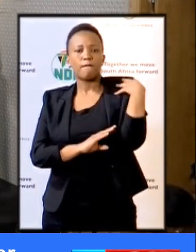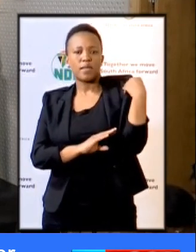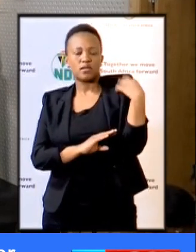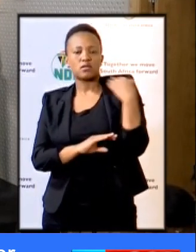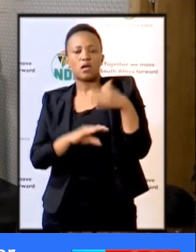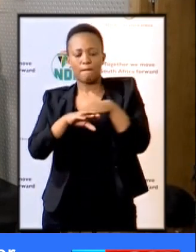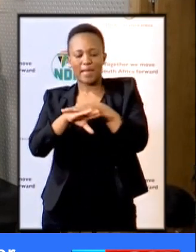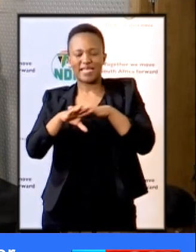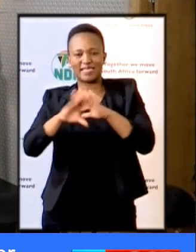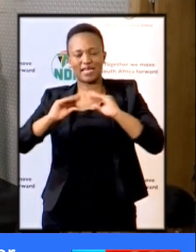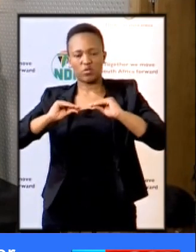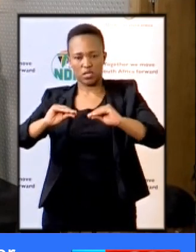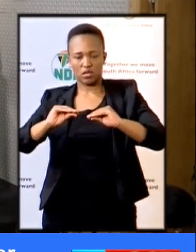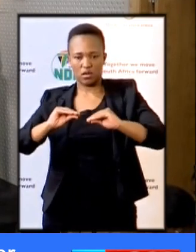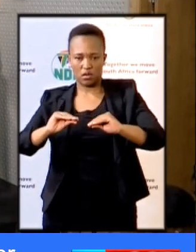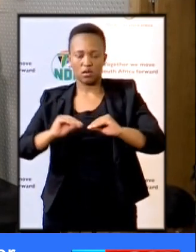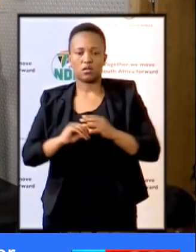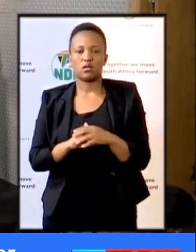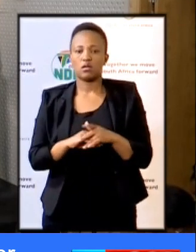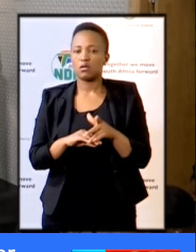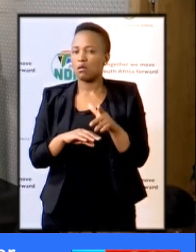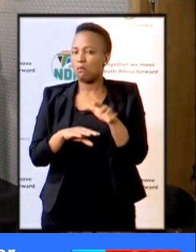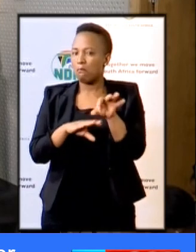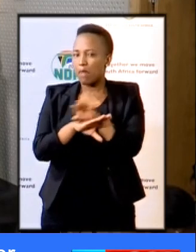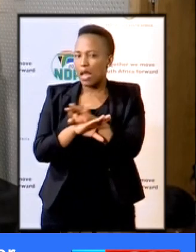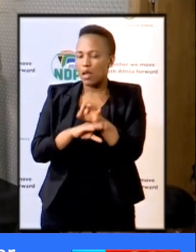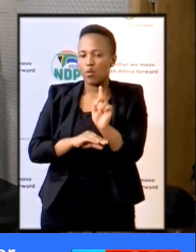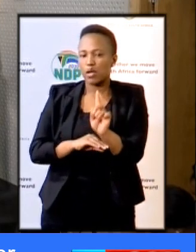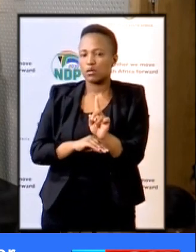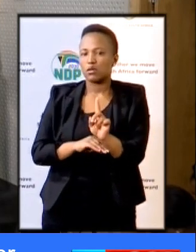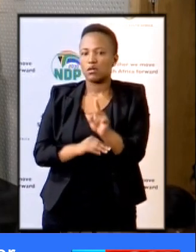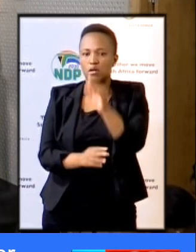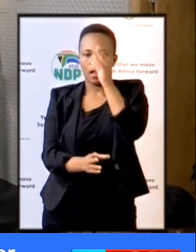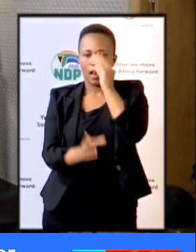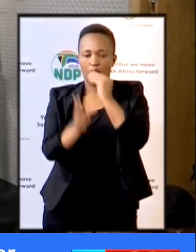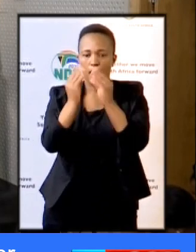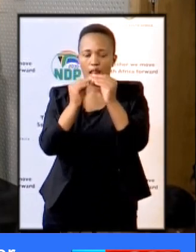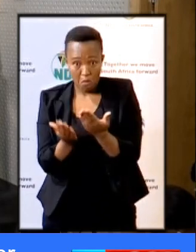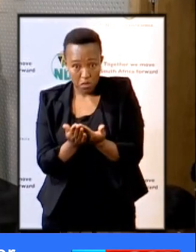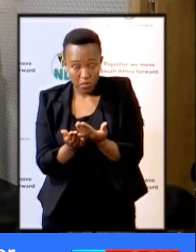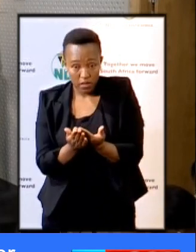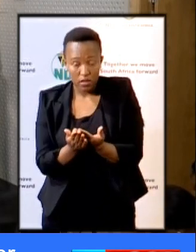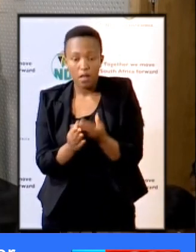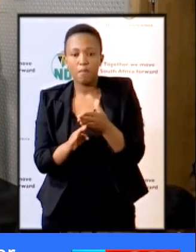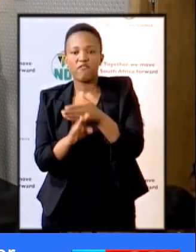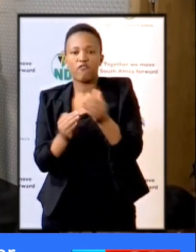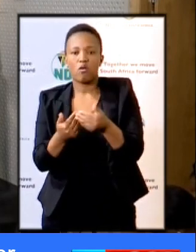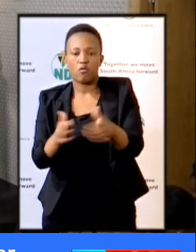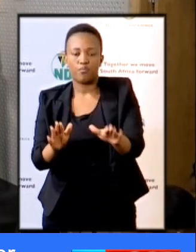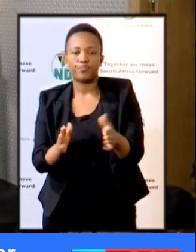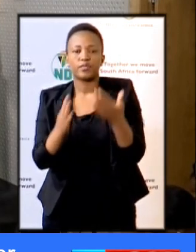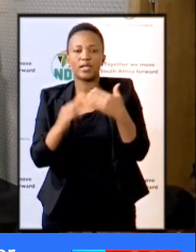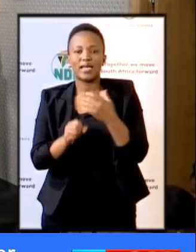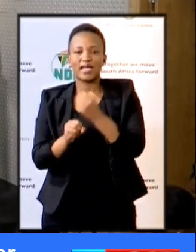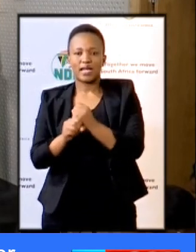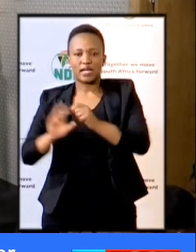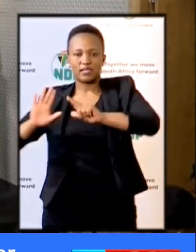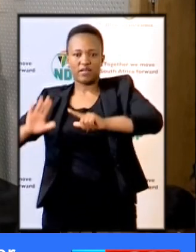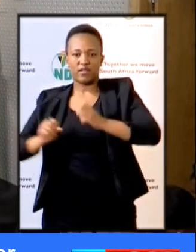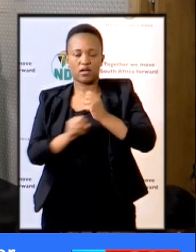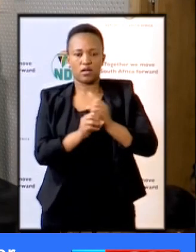Basic Education. What plans are being made for those learners who are grade 7 and 12 learners who use